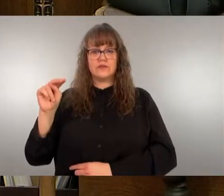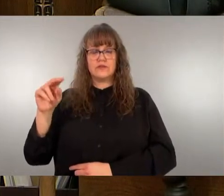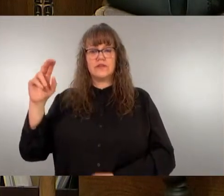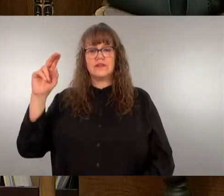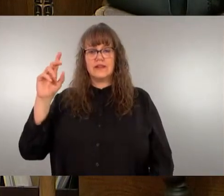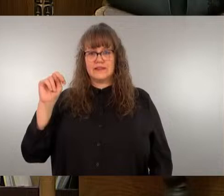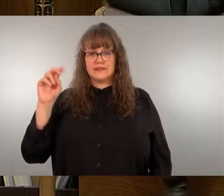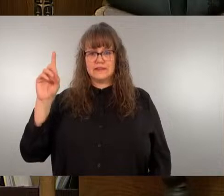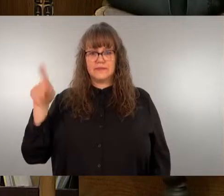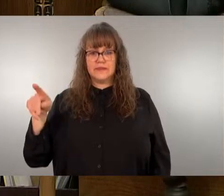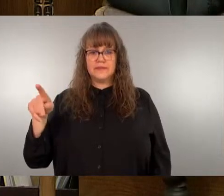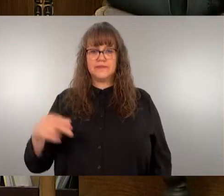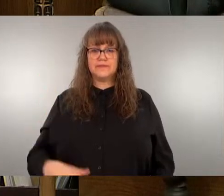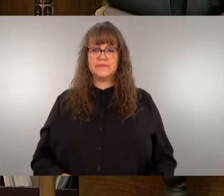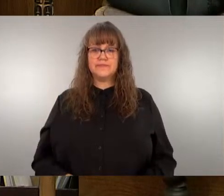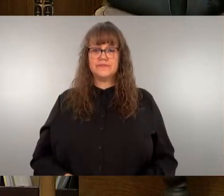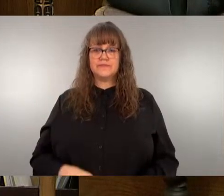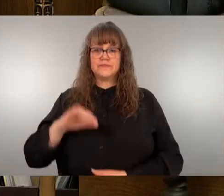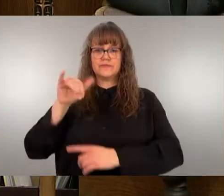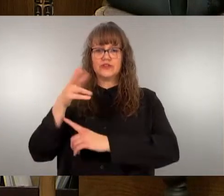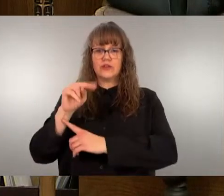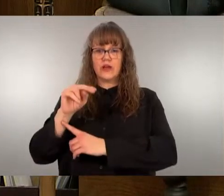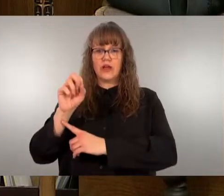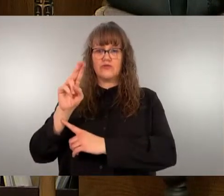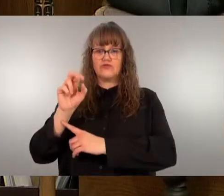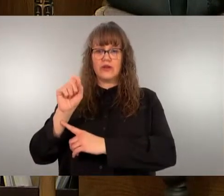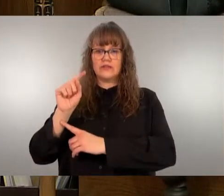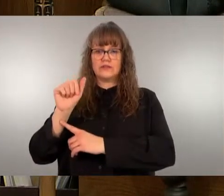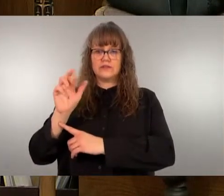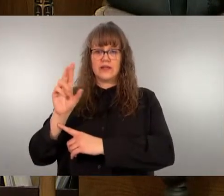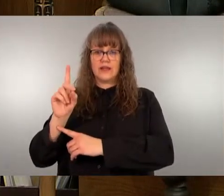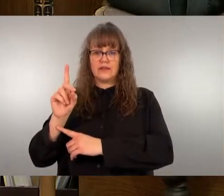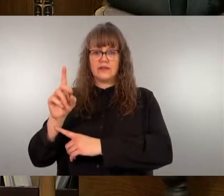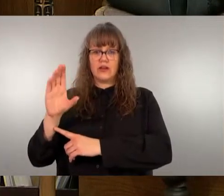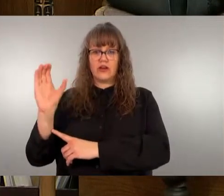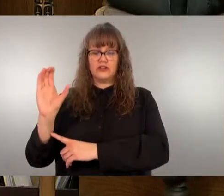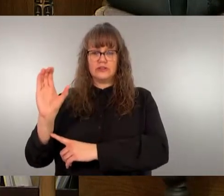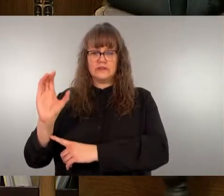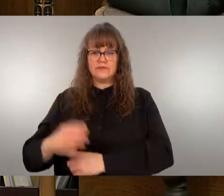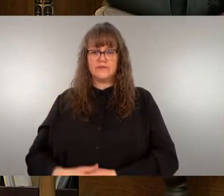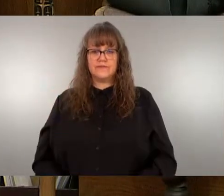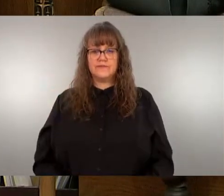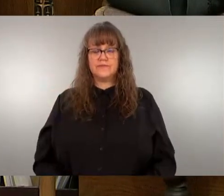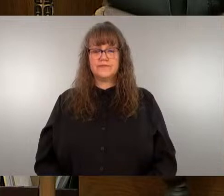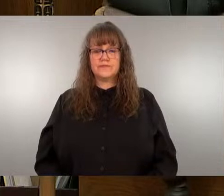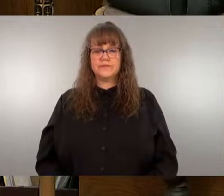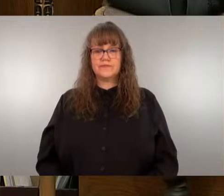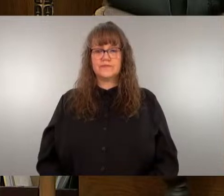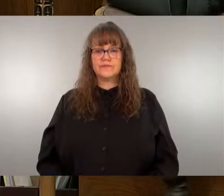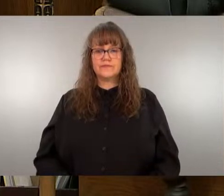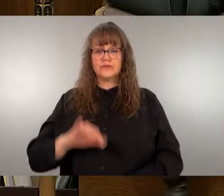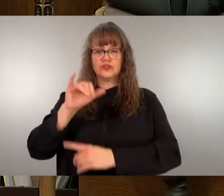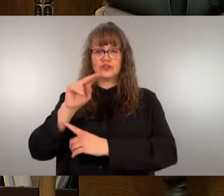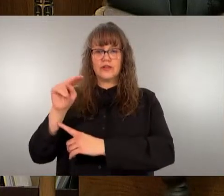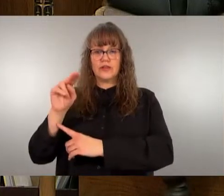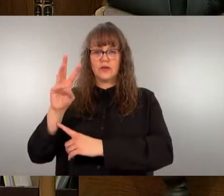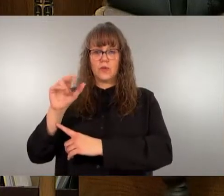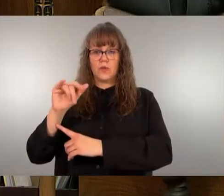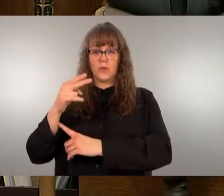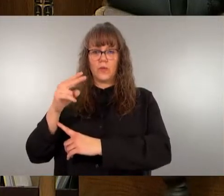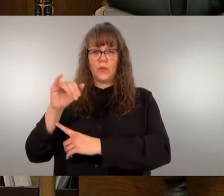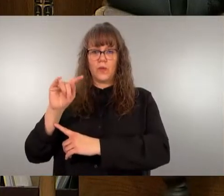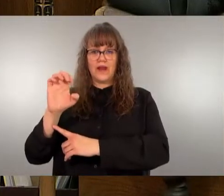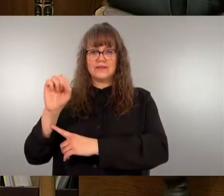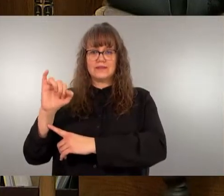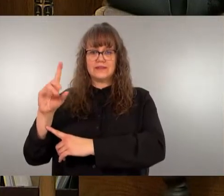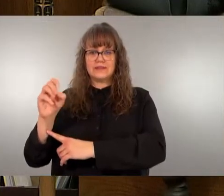Rustad, Conservative Party of BC. New Westminster Coquitlam, Jennifer Whiteside, BC NDP.